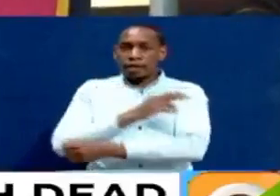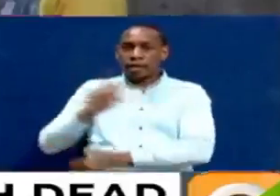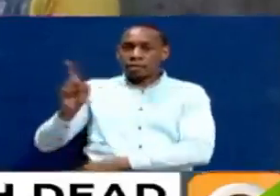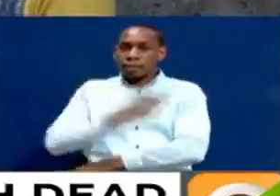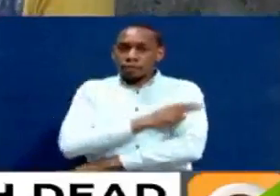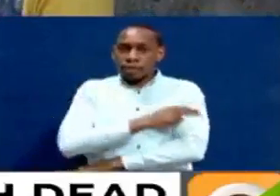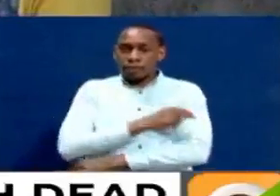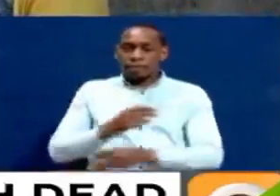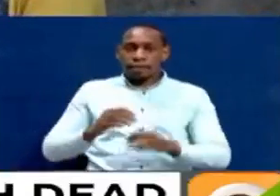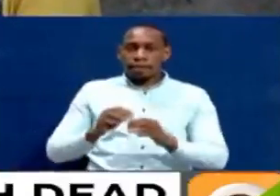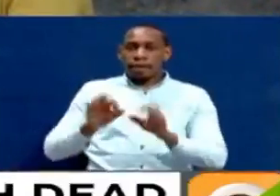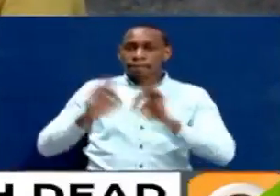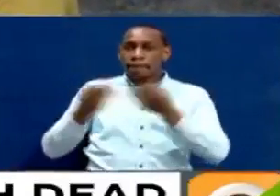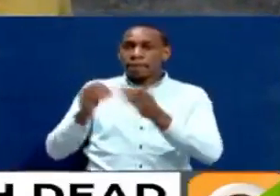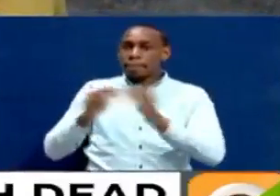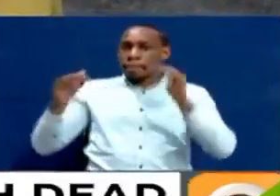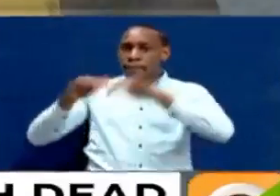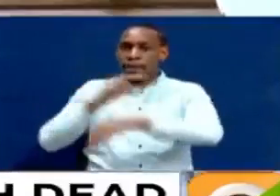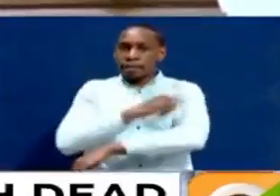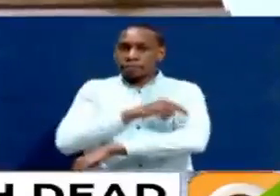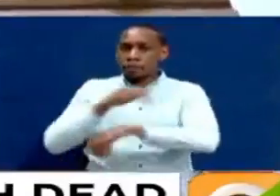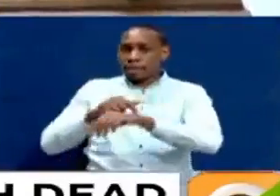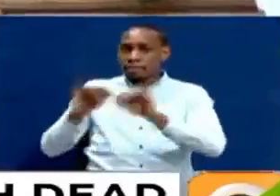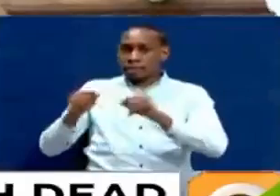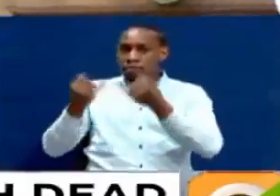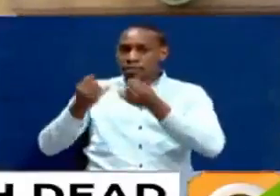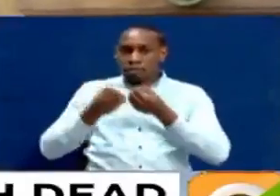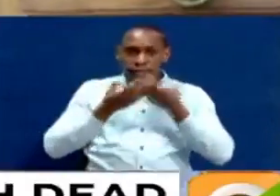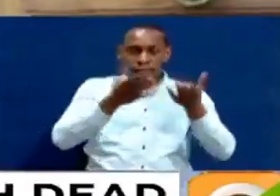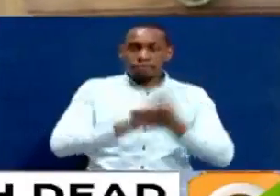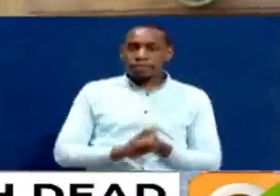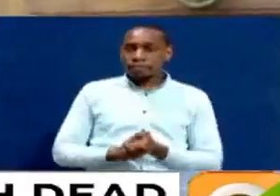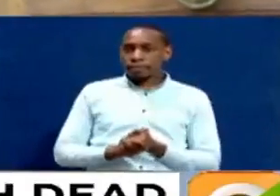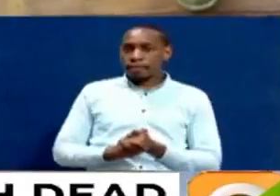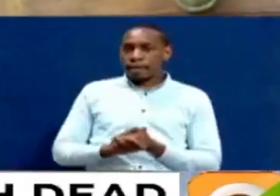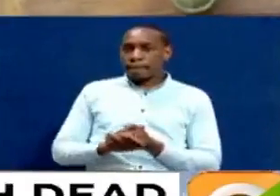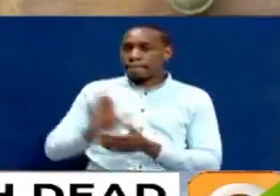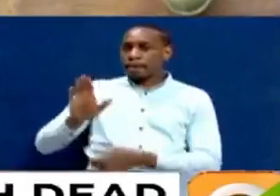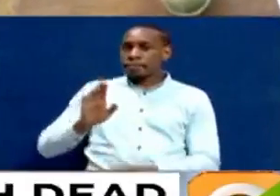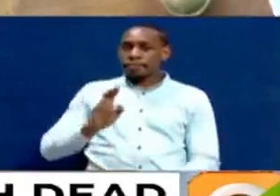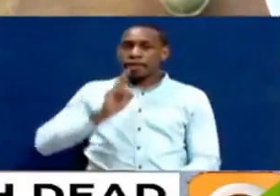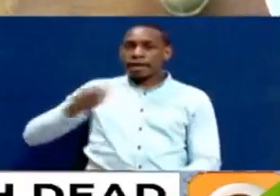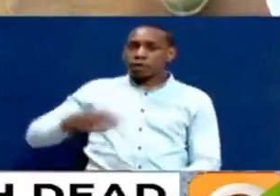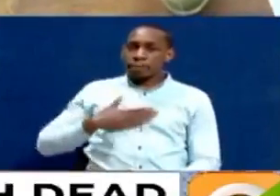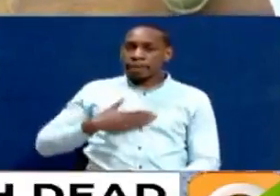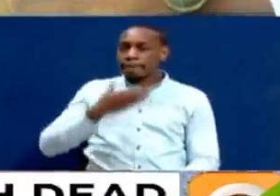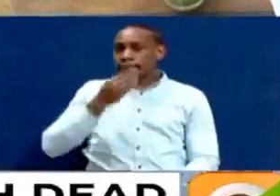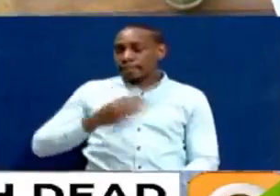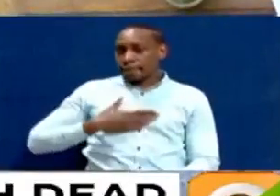of his family gathering at the hospital on receiving the news. To me, he was my uncle, my